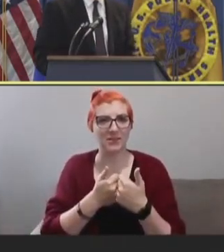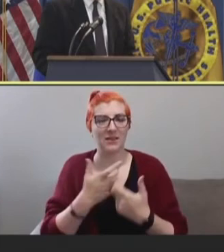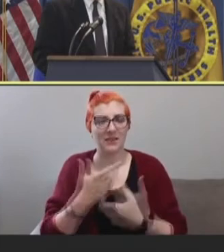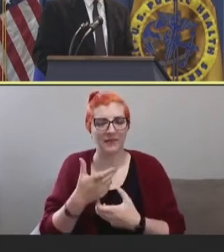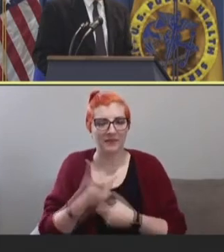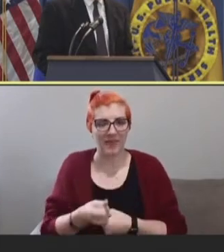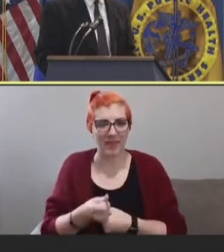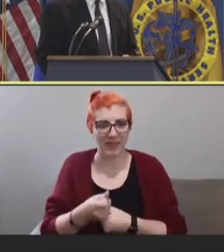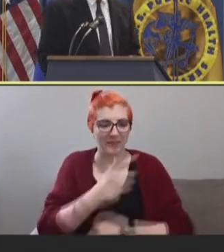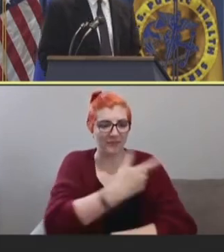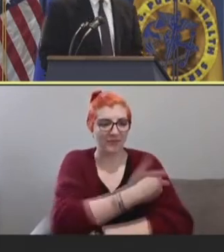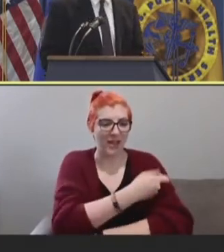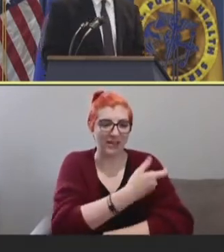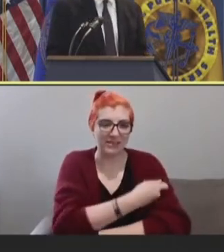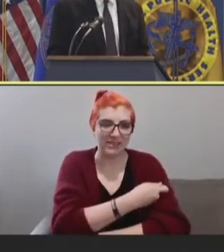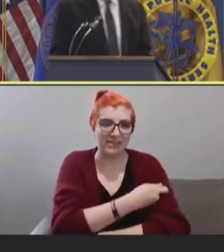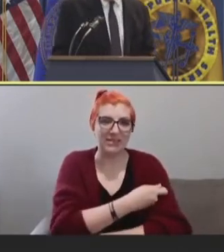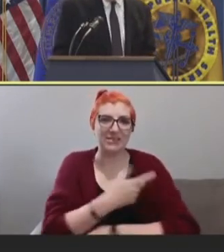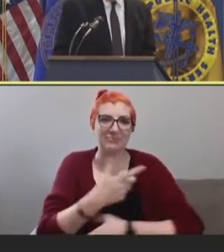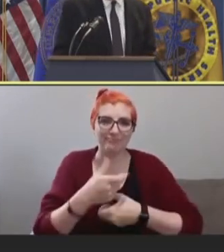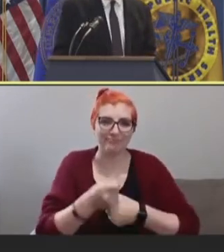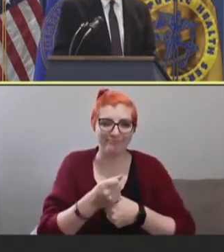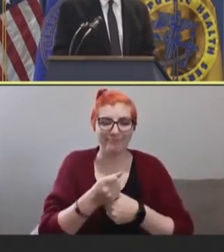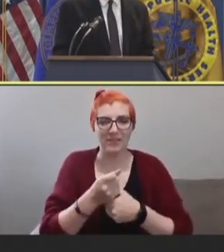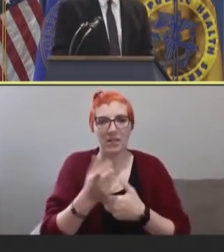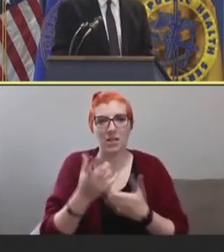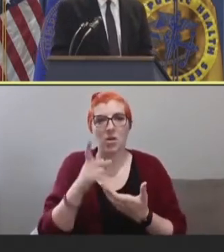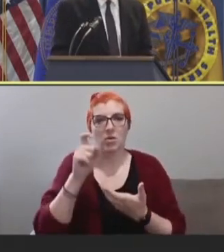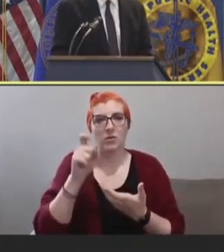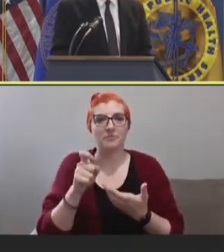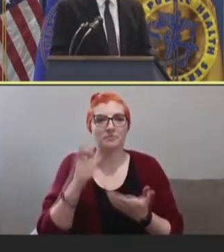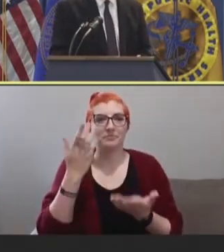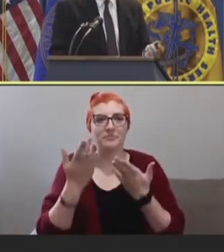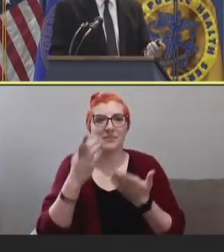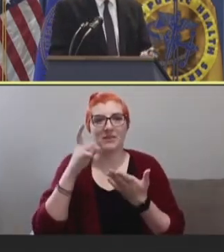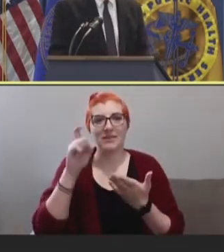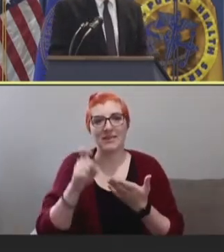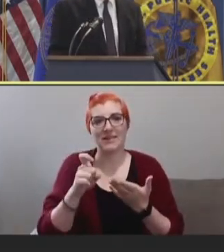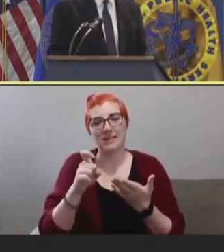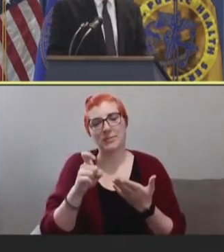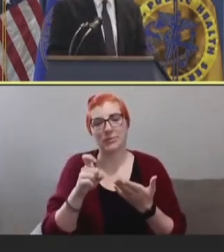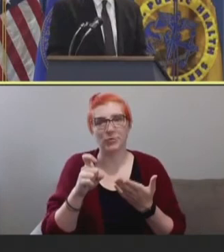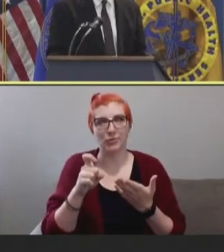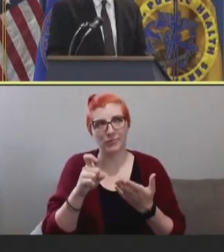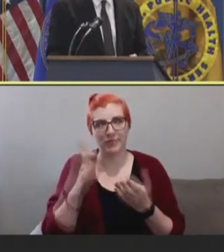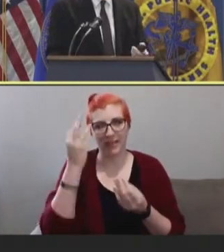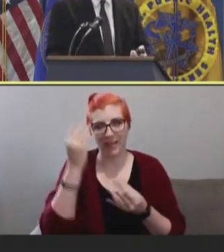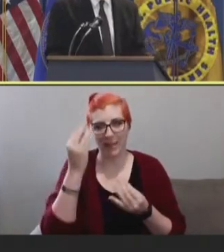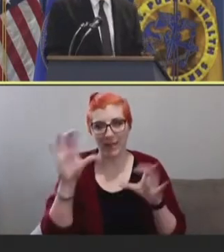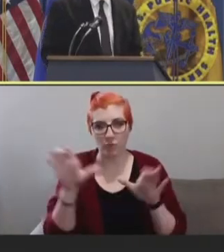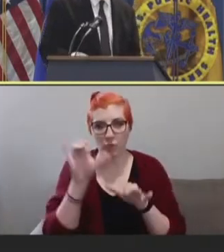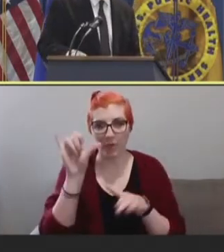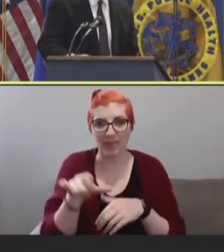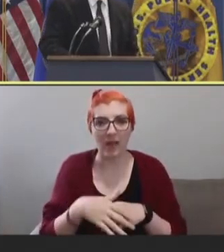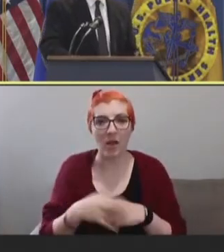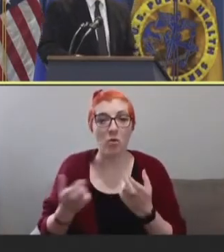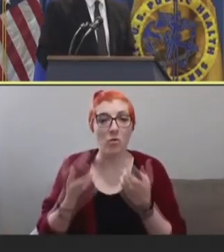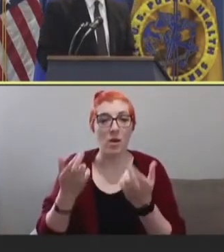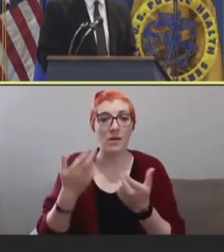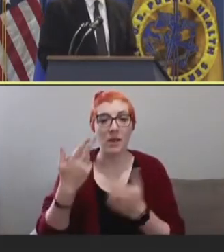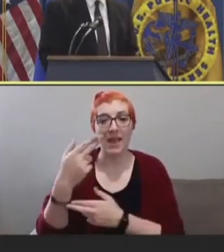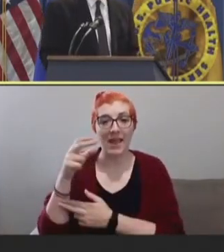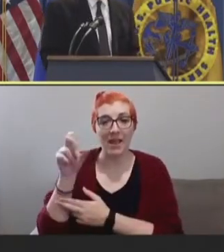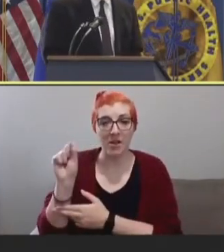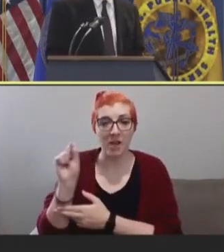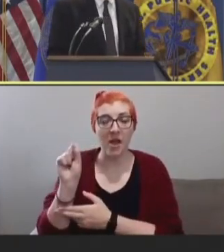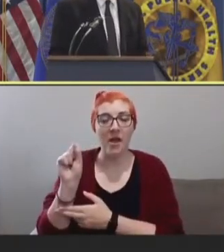networks is one strategy that HHS might consider pursuing. Our recommendations for that, the HHS should